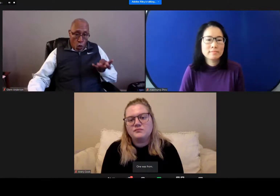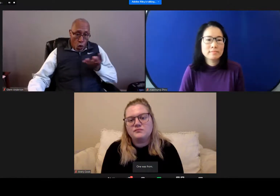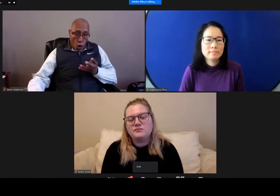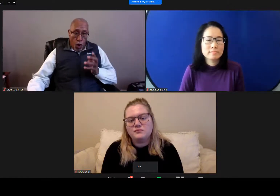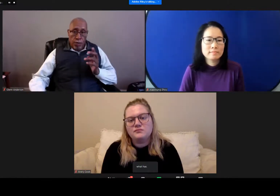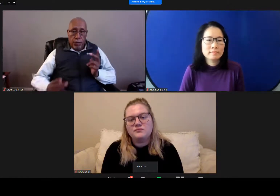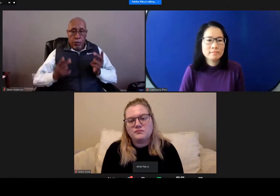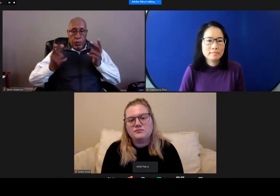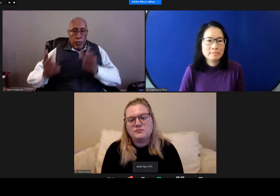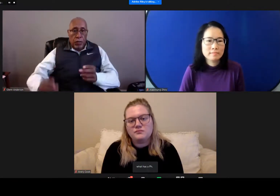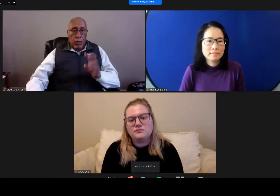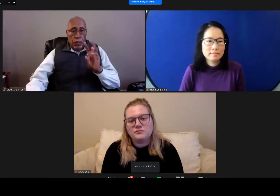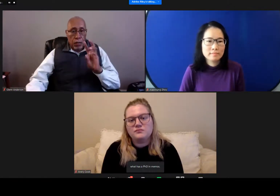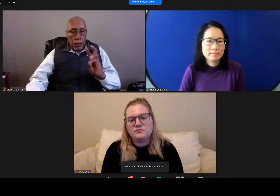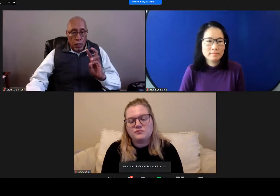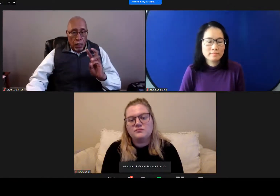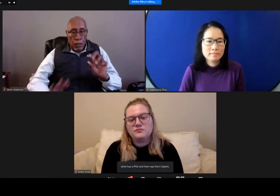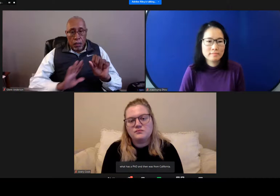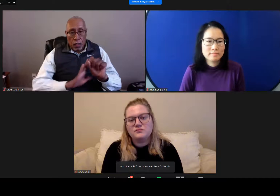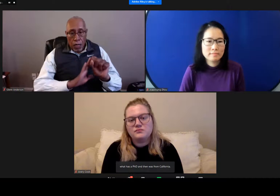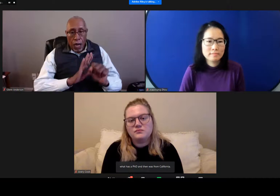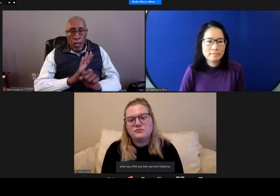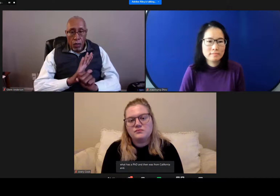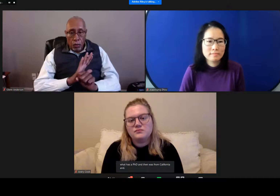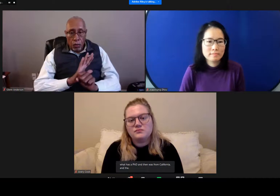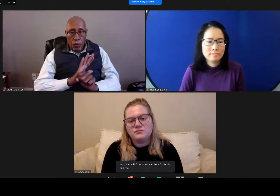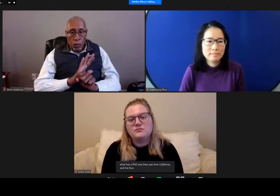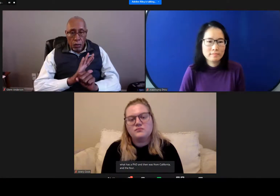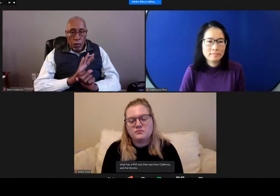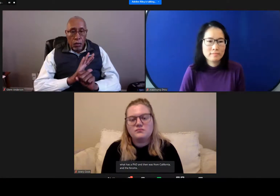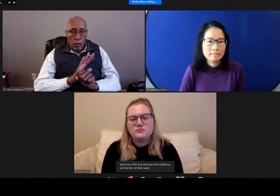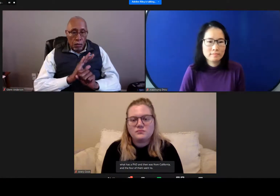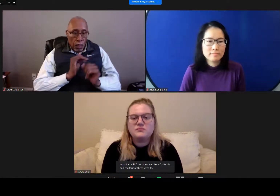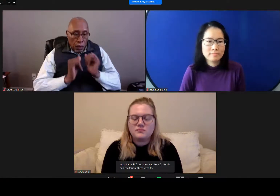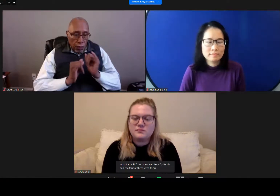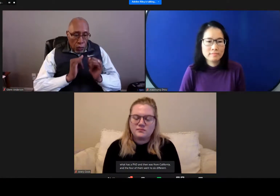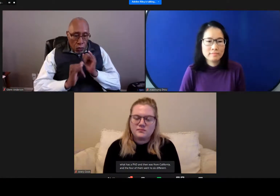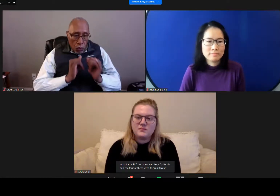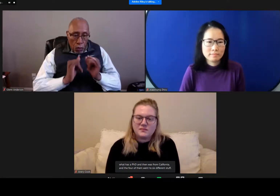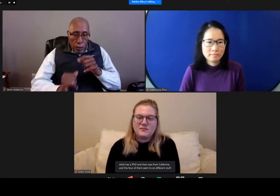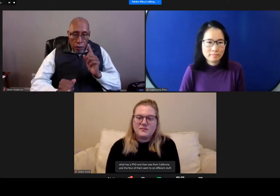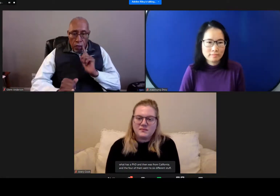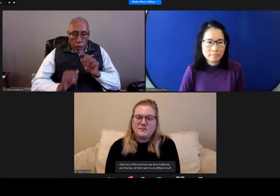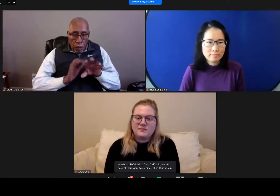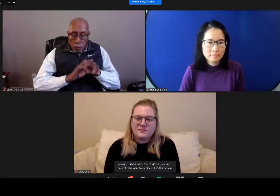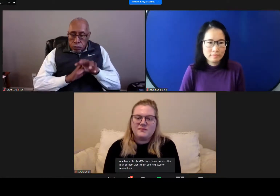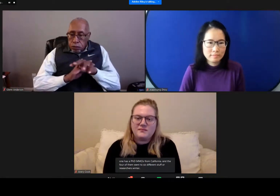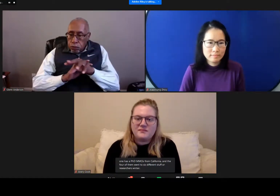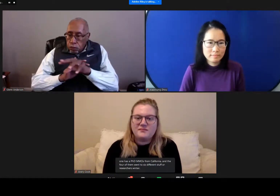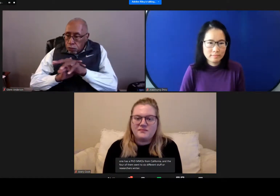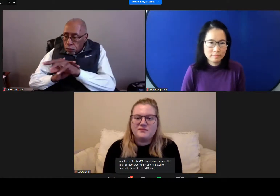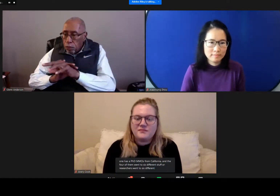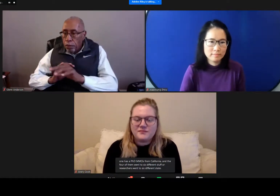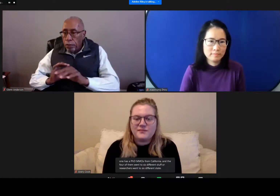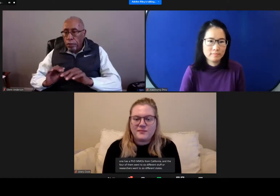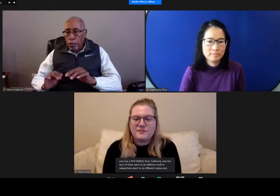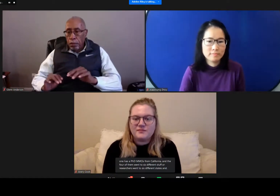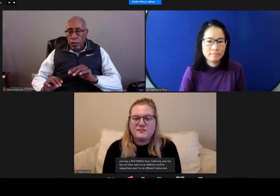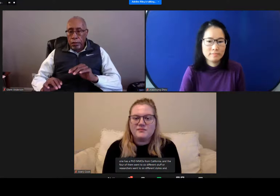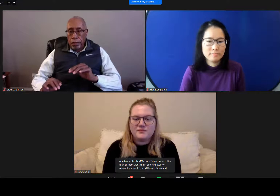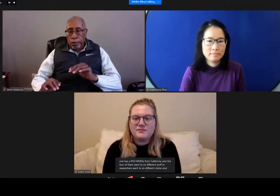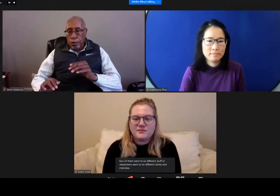one has a PhD and one was from California. And the four of them went to the four researchers went to 6 different states